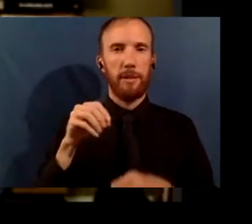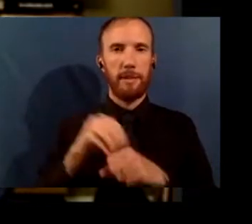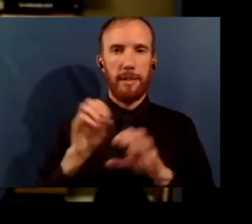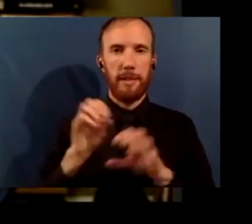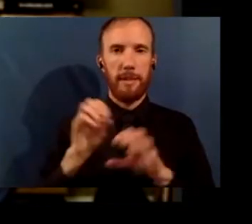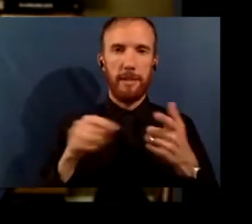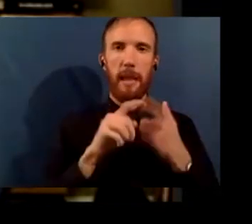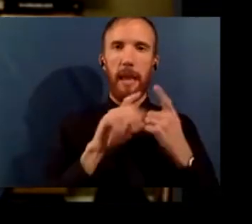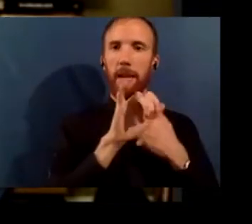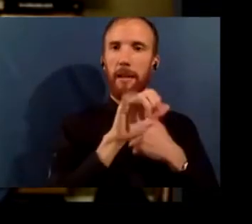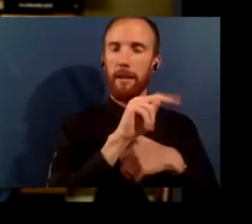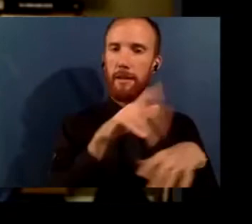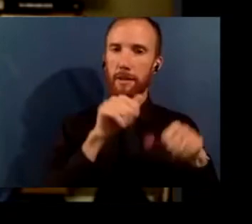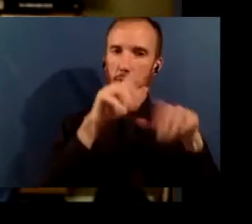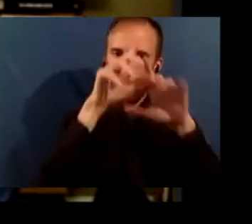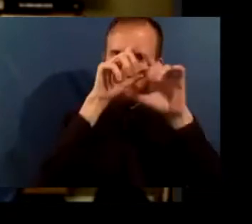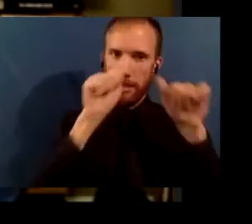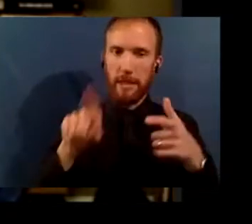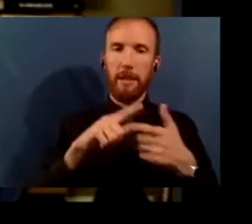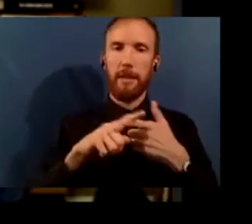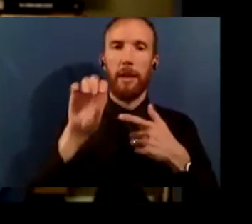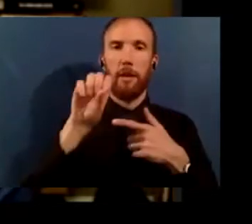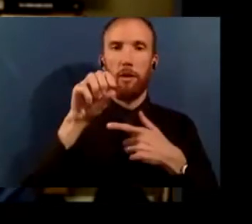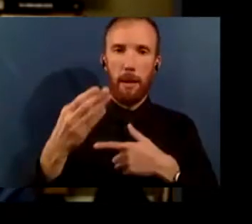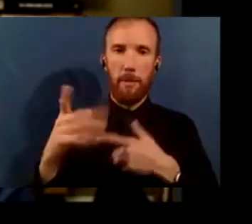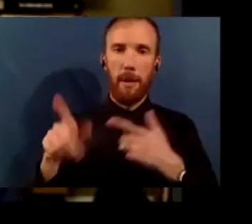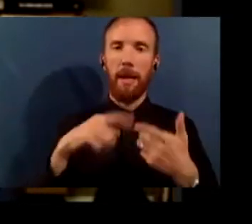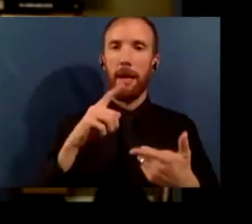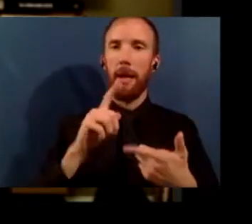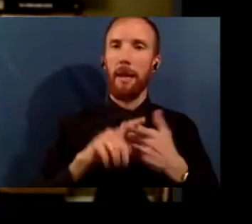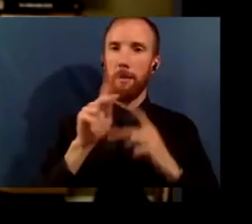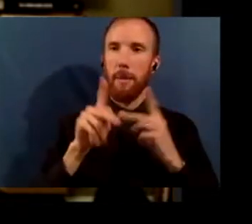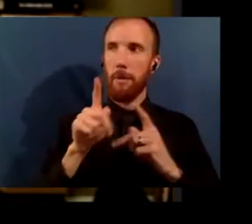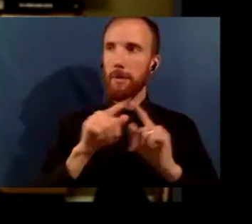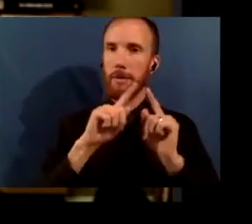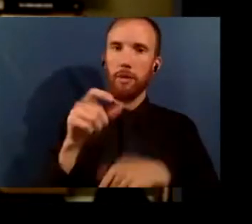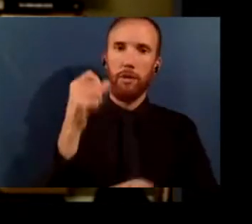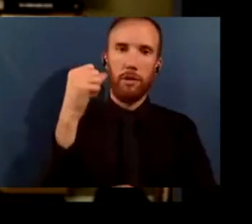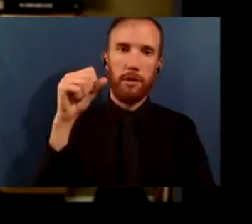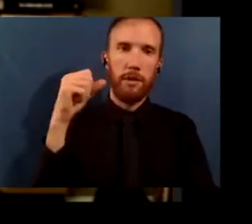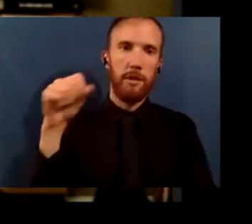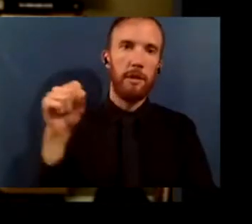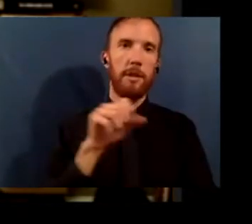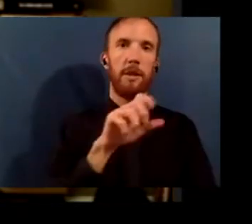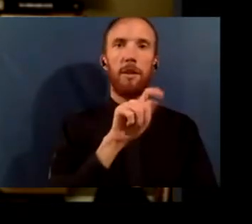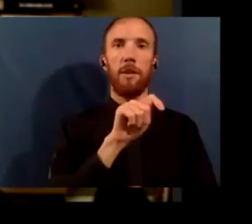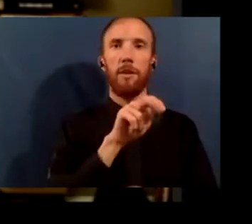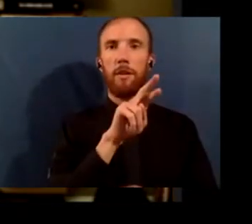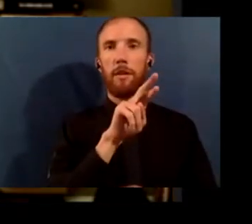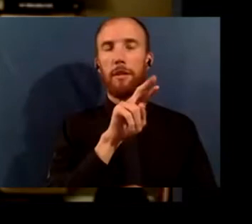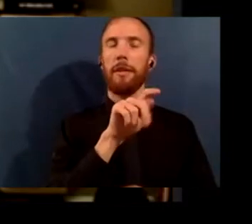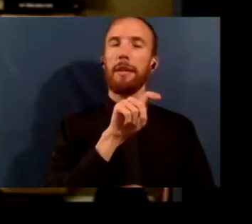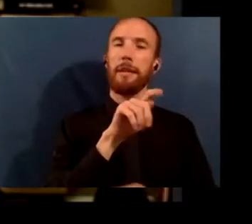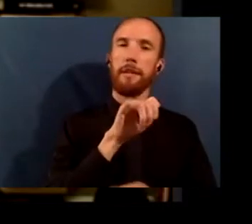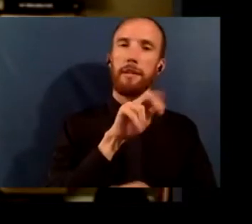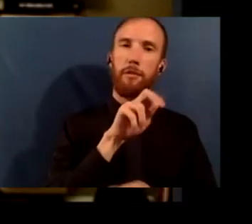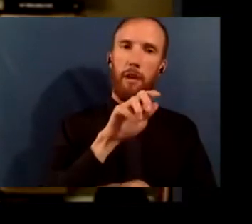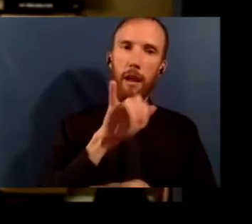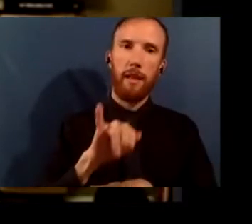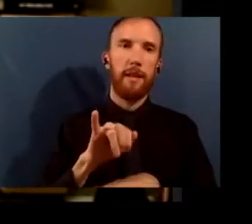to Tahrir, and not only Tahrir, when in Mahalla they were protesting, in Port Said, in Alexandria, you know, all across the